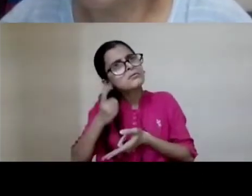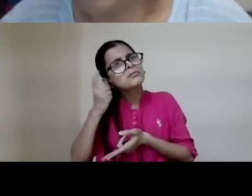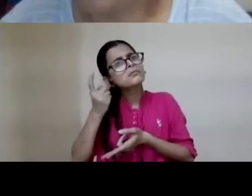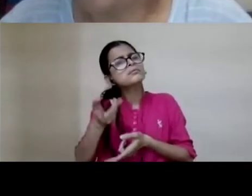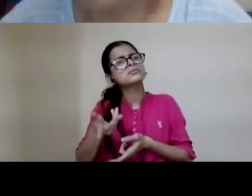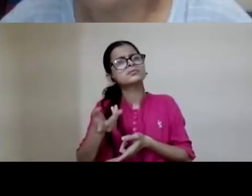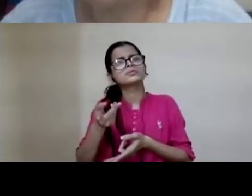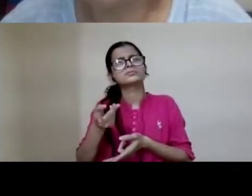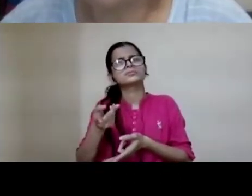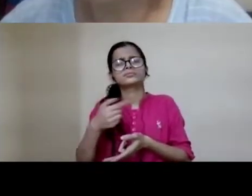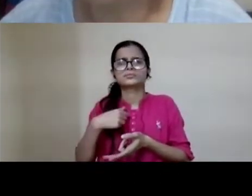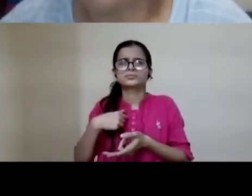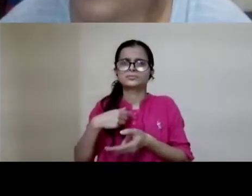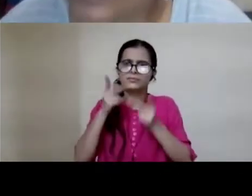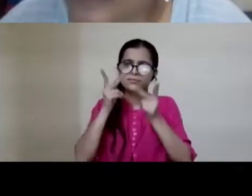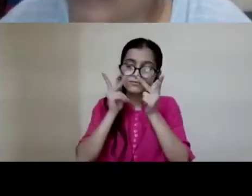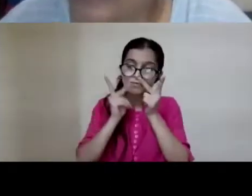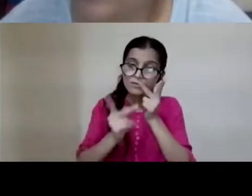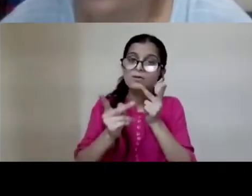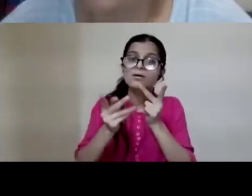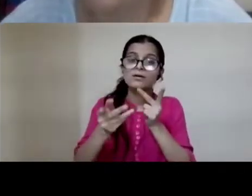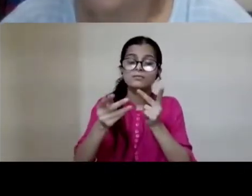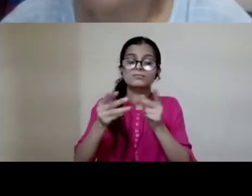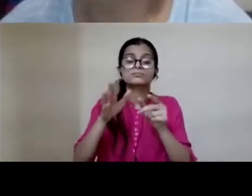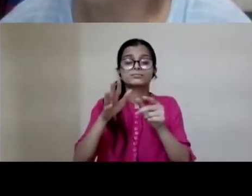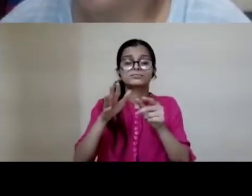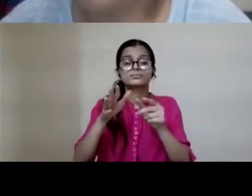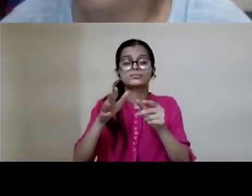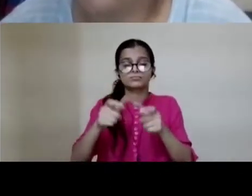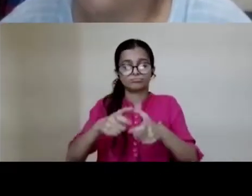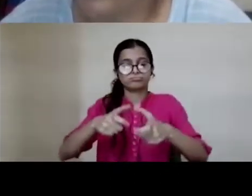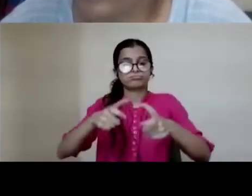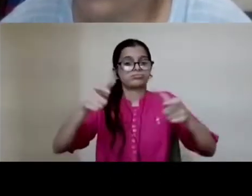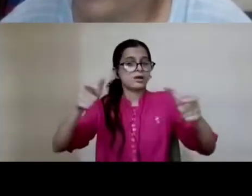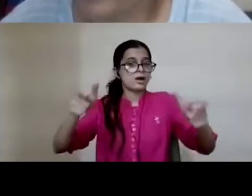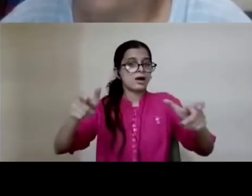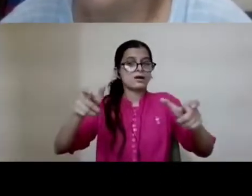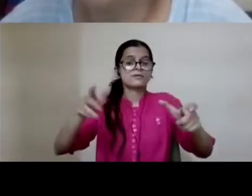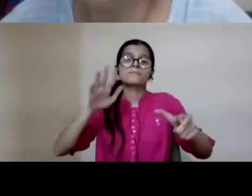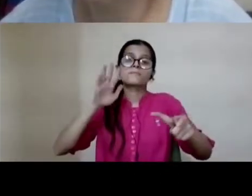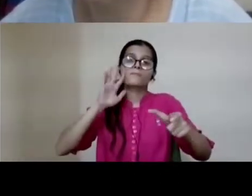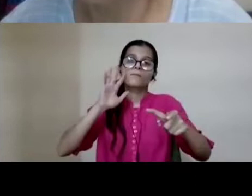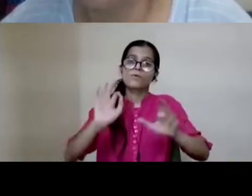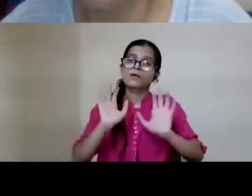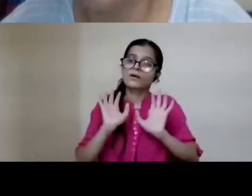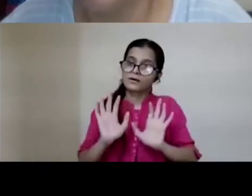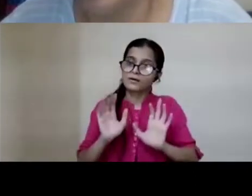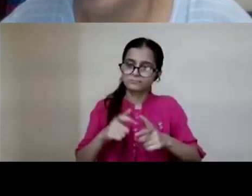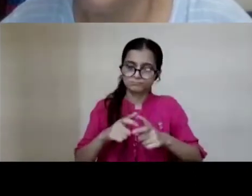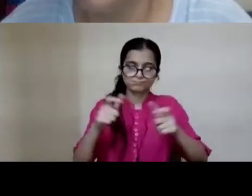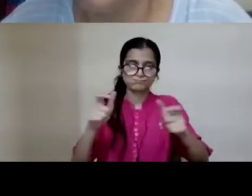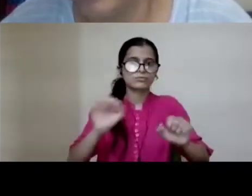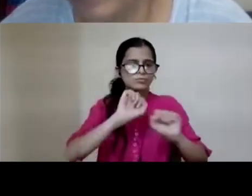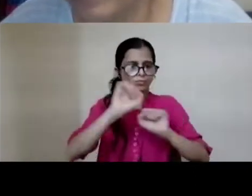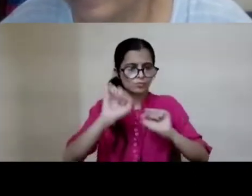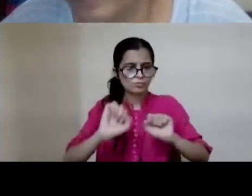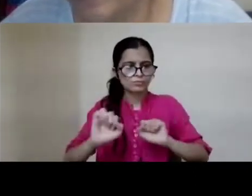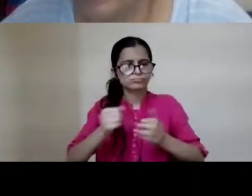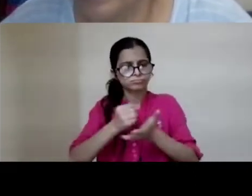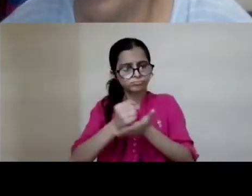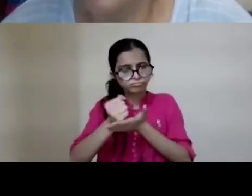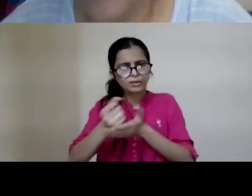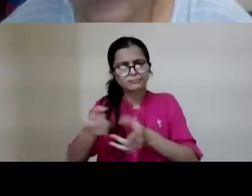it's a way of looking which has a wider relevance. And that wider relevance, I think, needs to be owned and